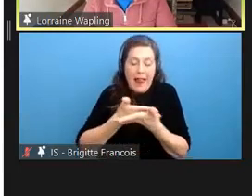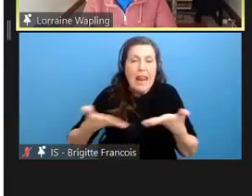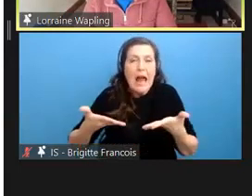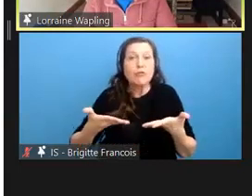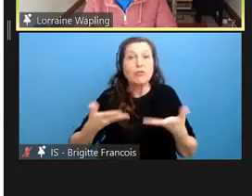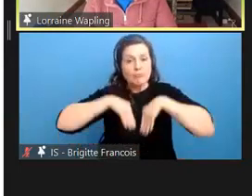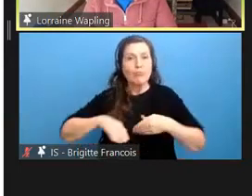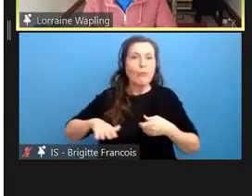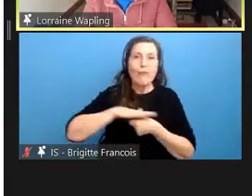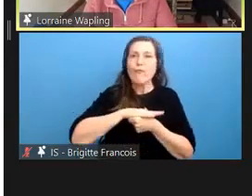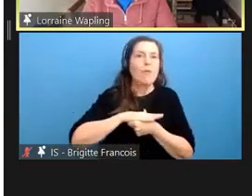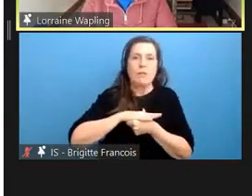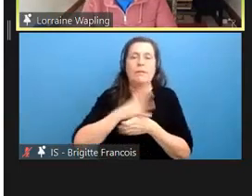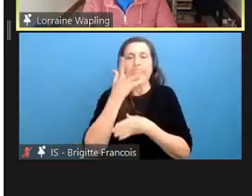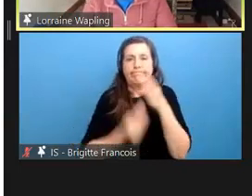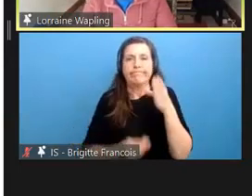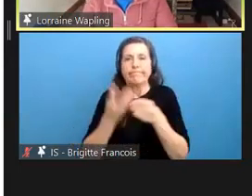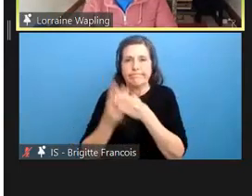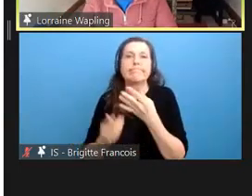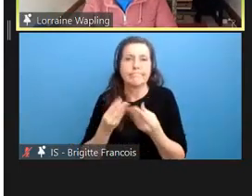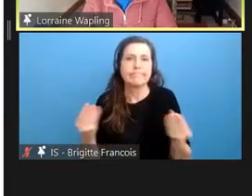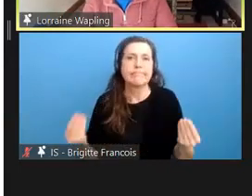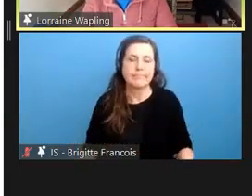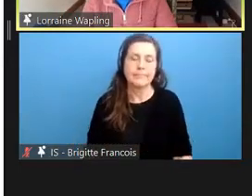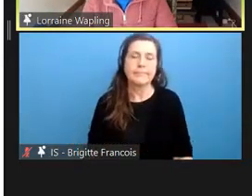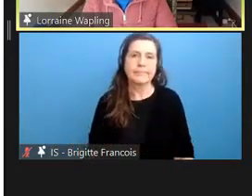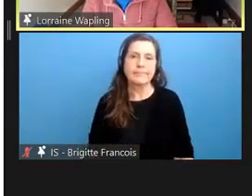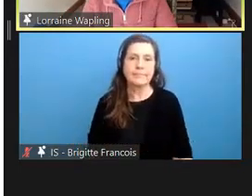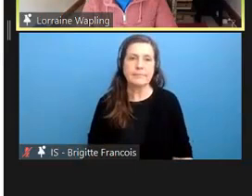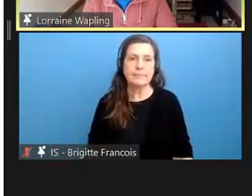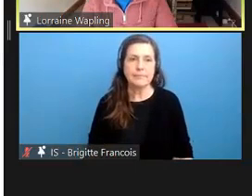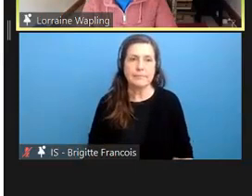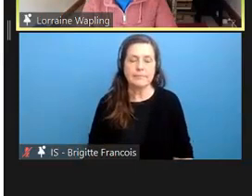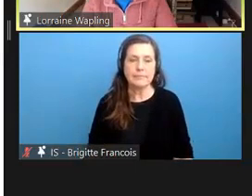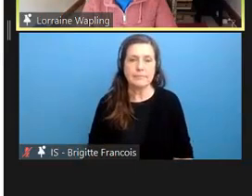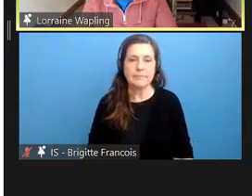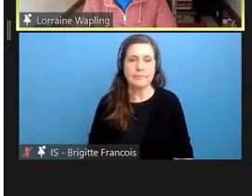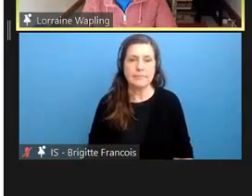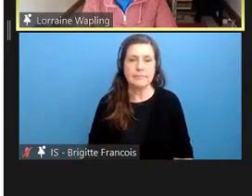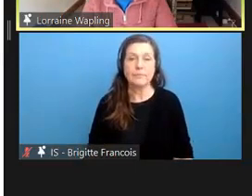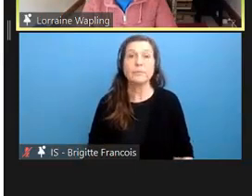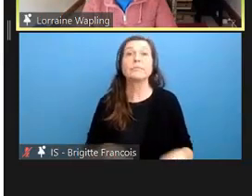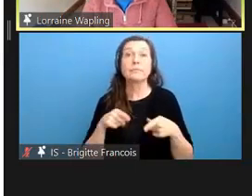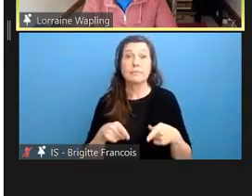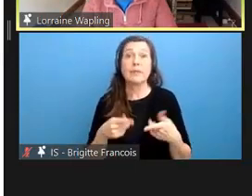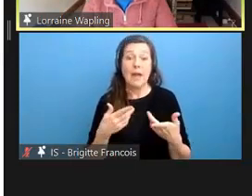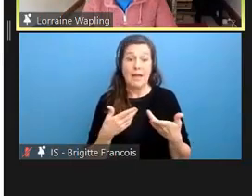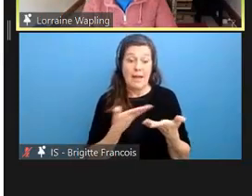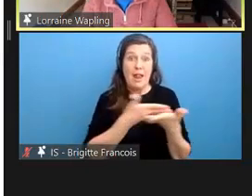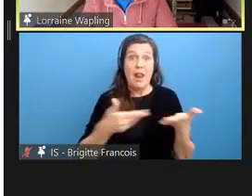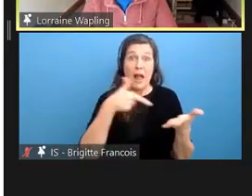and children. So we go to the next slide. So in terms of the implications, the language deficit then